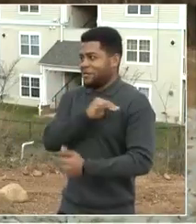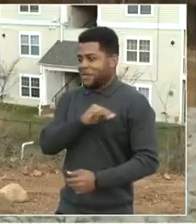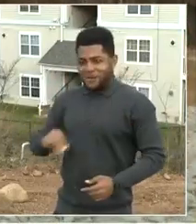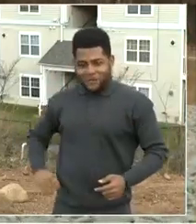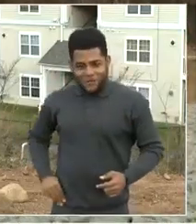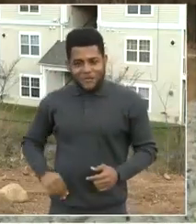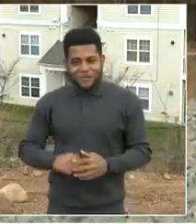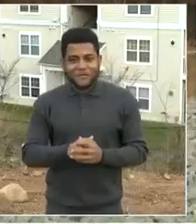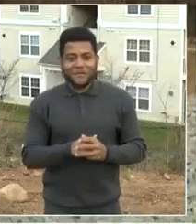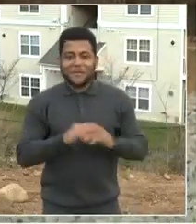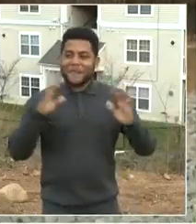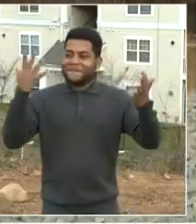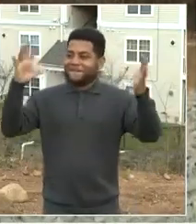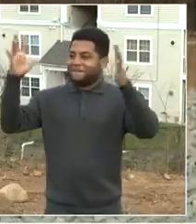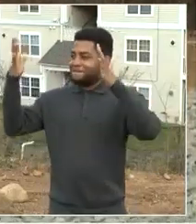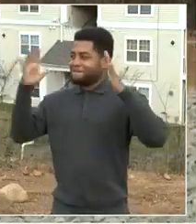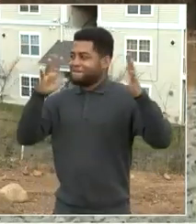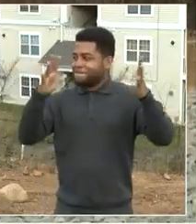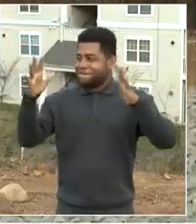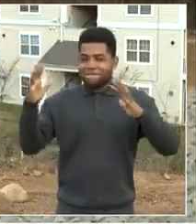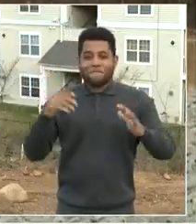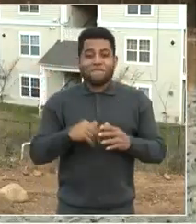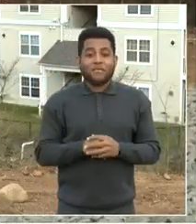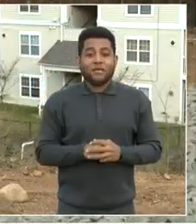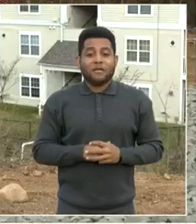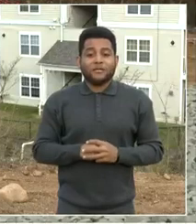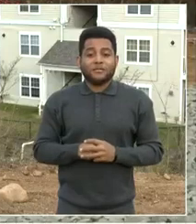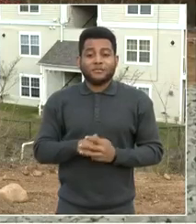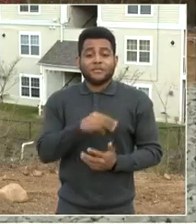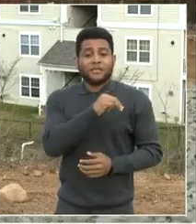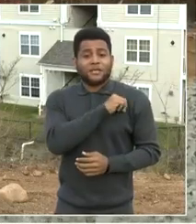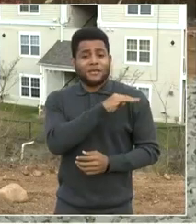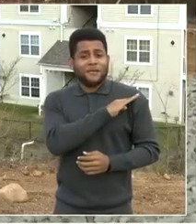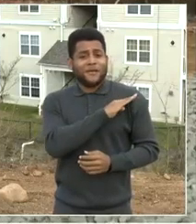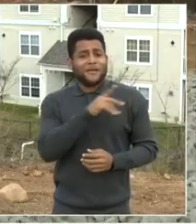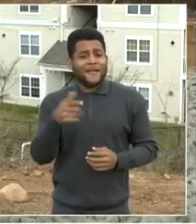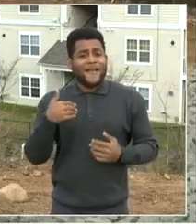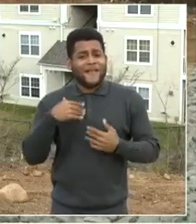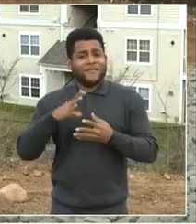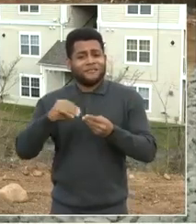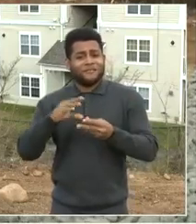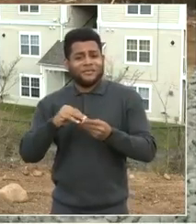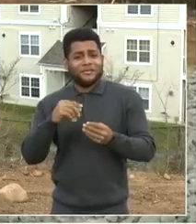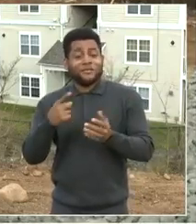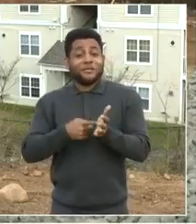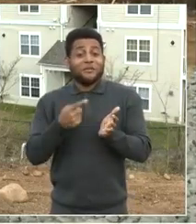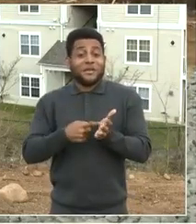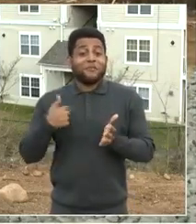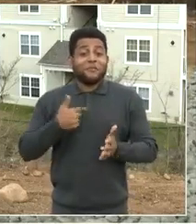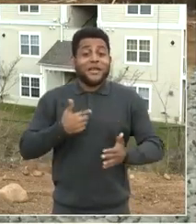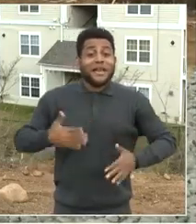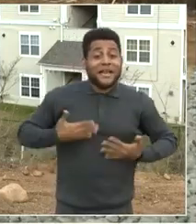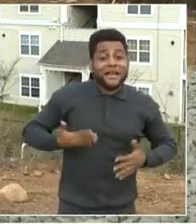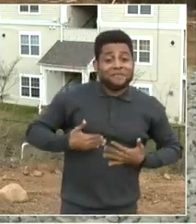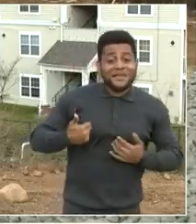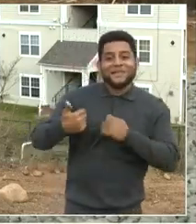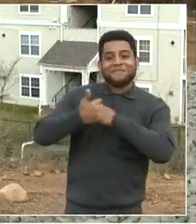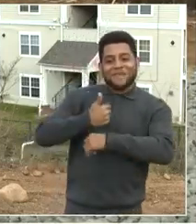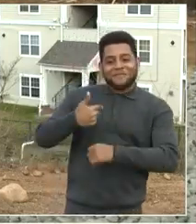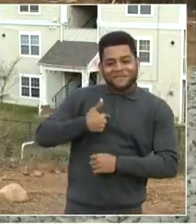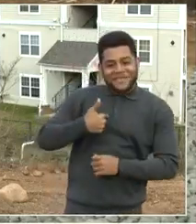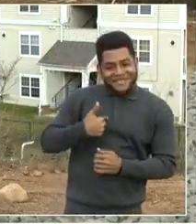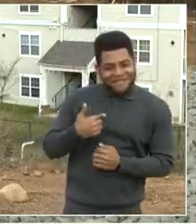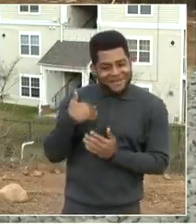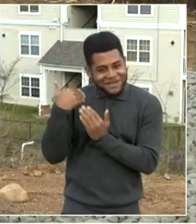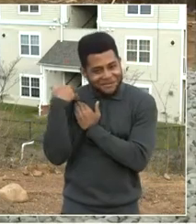As I like to say sometimes, Susan, when you're happy, blame me. When you're not so happy, blame me. Because at the end of the day,